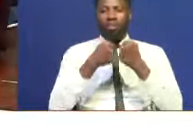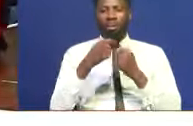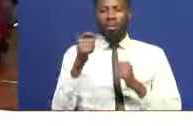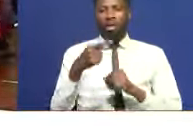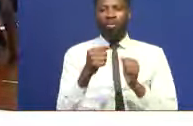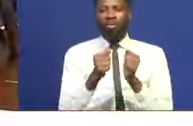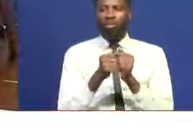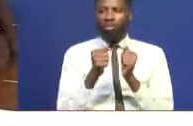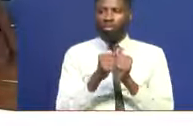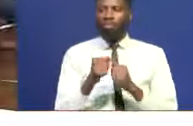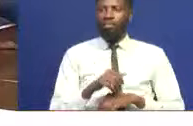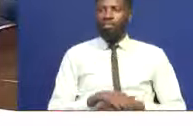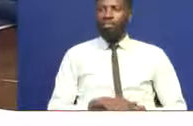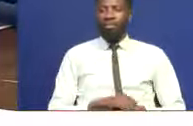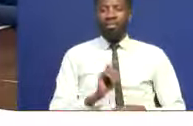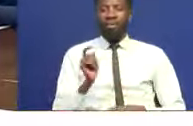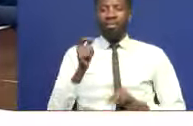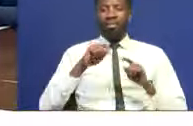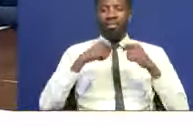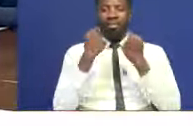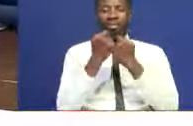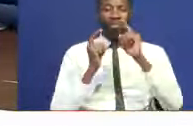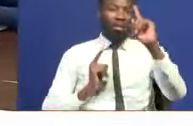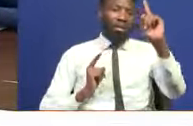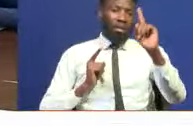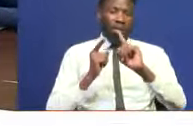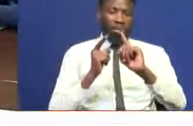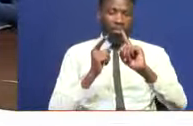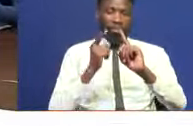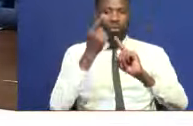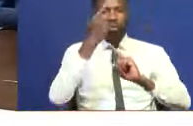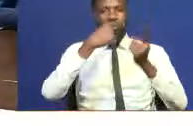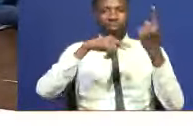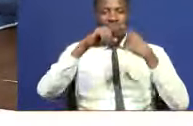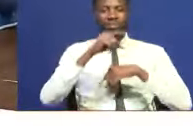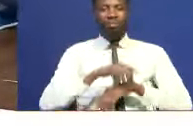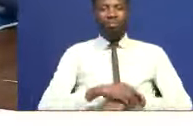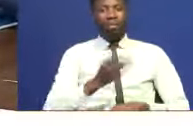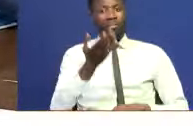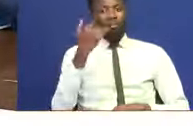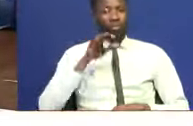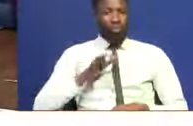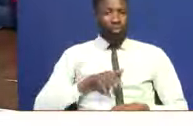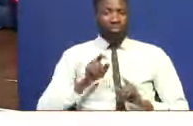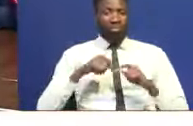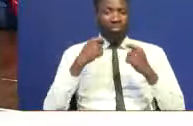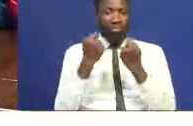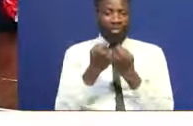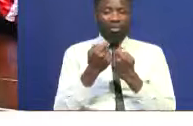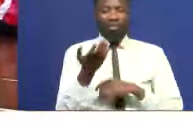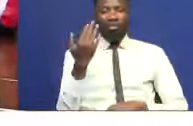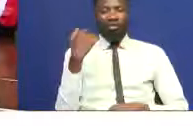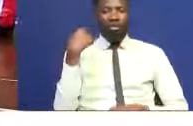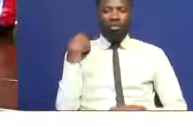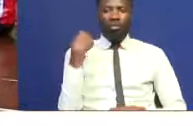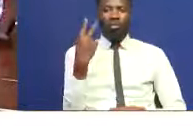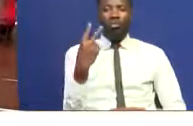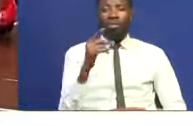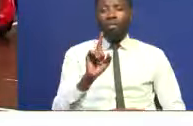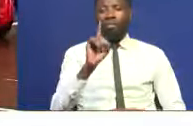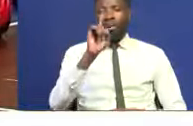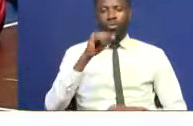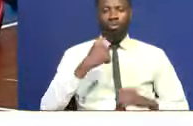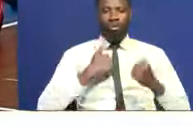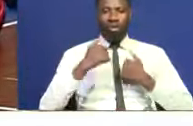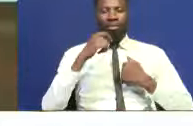The Kenyan team will be going for the top honors this time around after the women's team secured a silver medal behind Rwanda